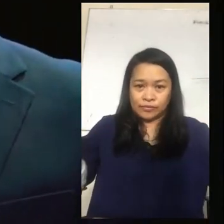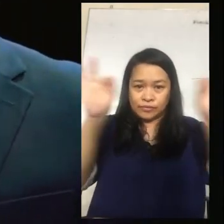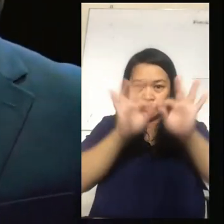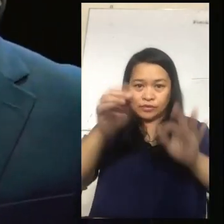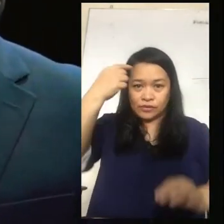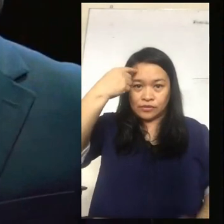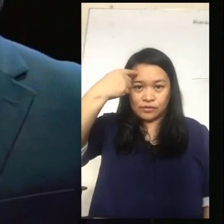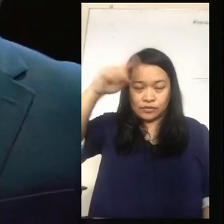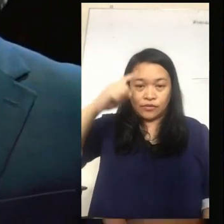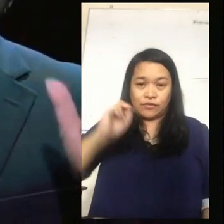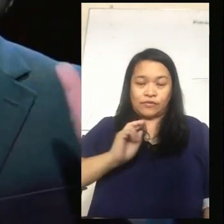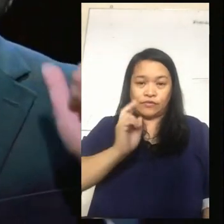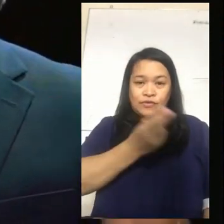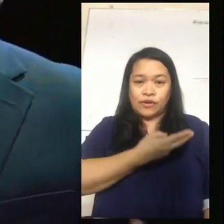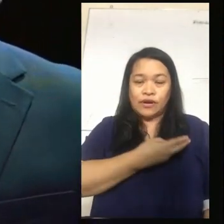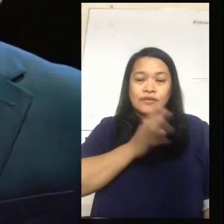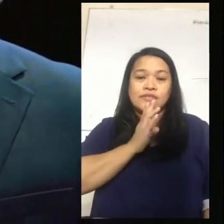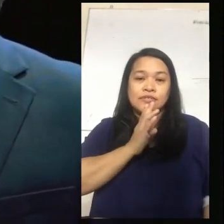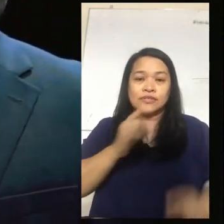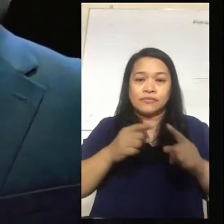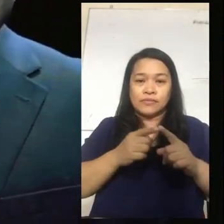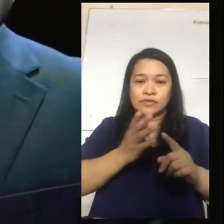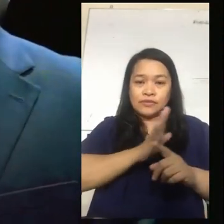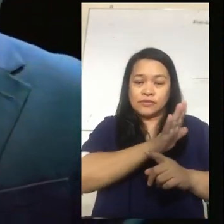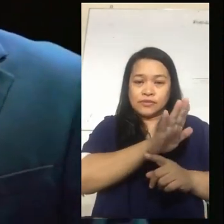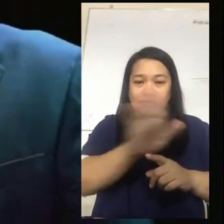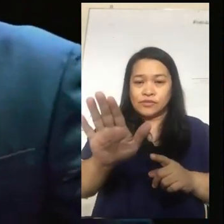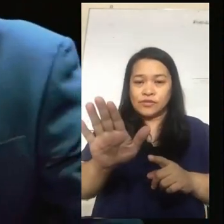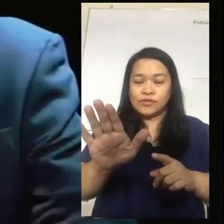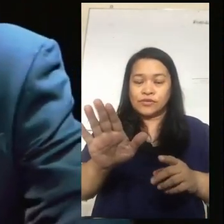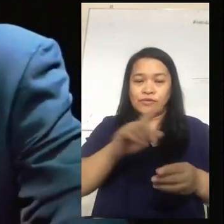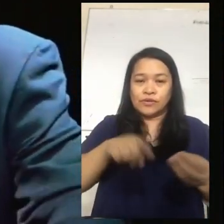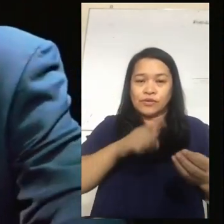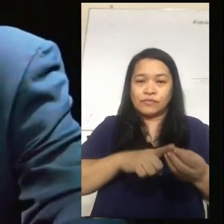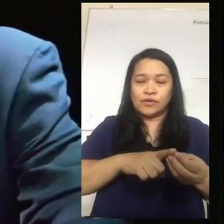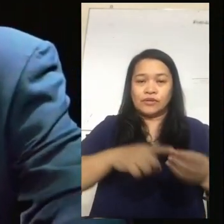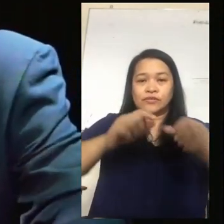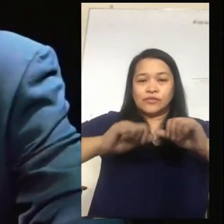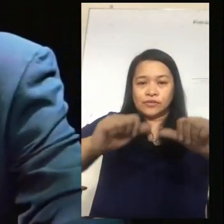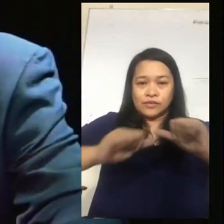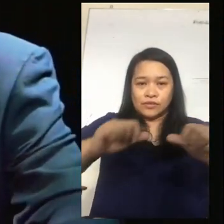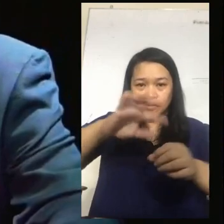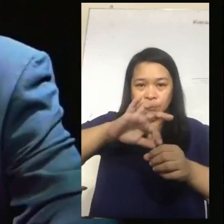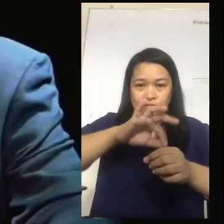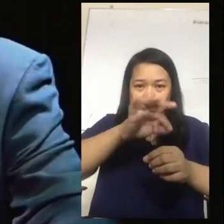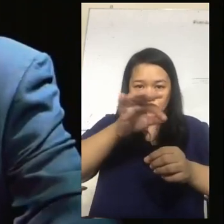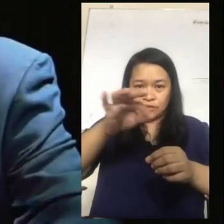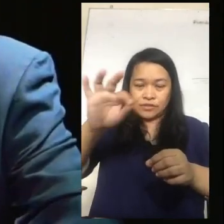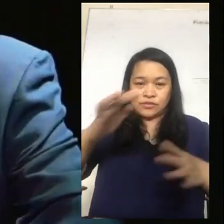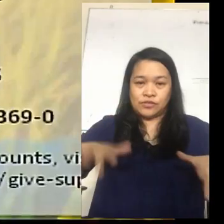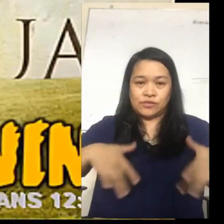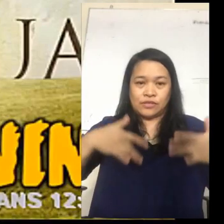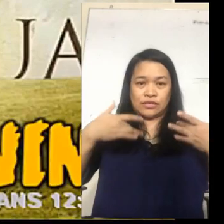revival nights. I'm gonna speak to you about keeping your spiritual life burning.